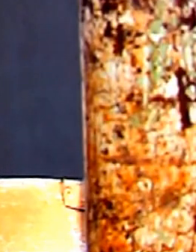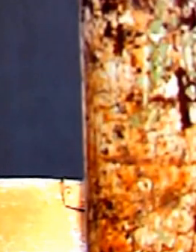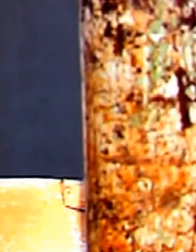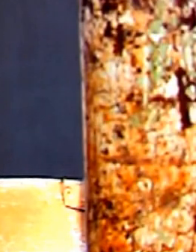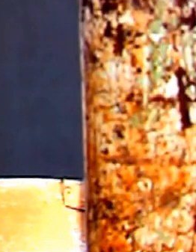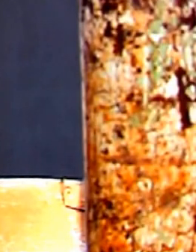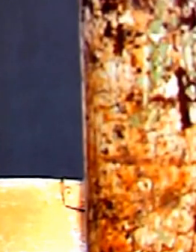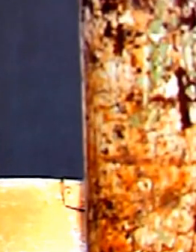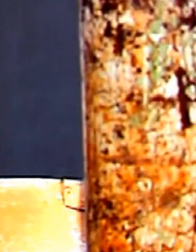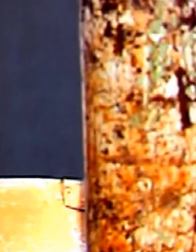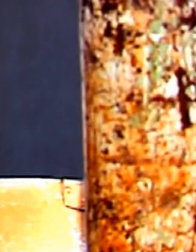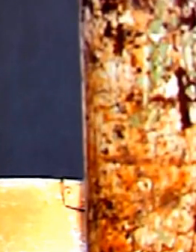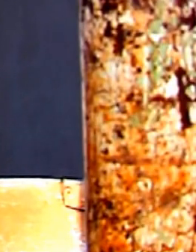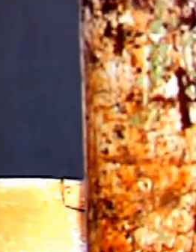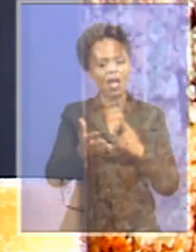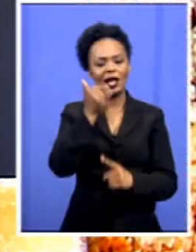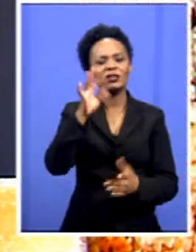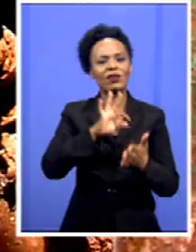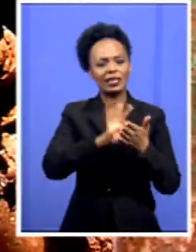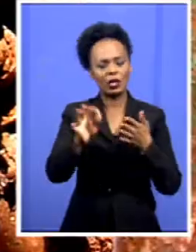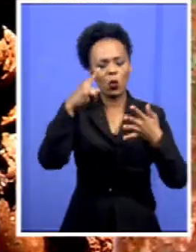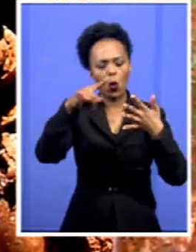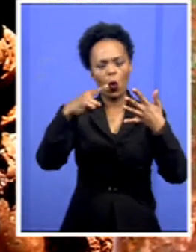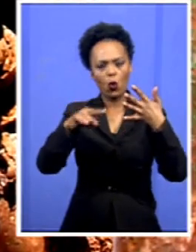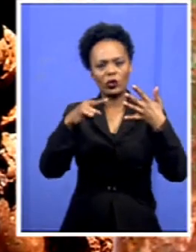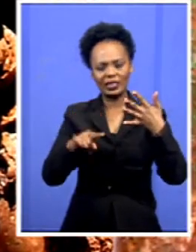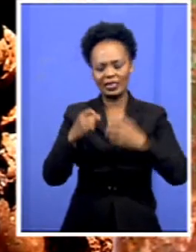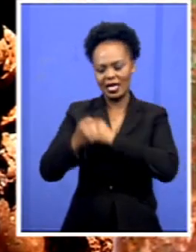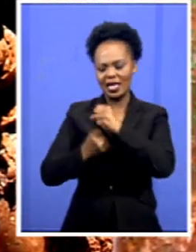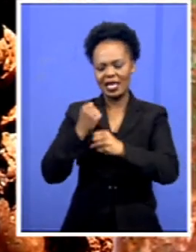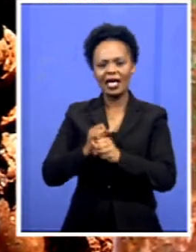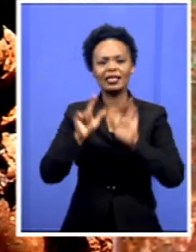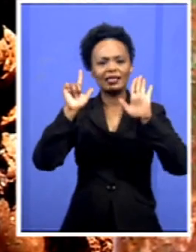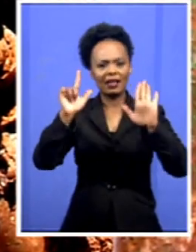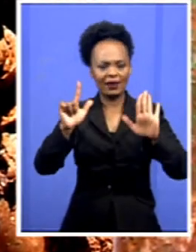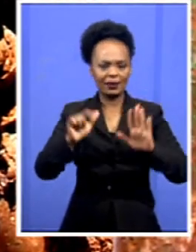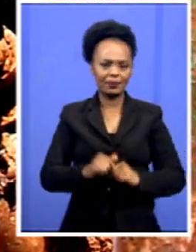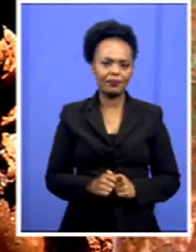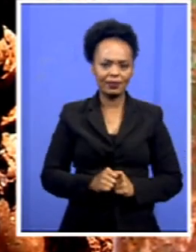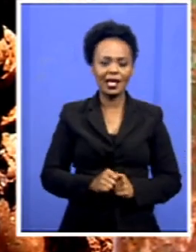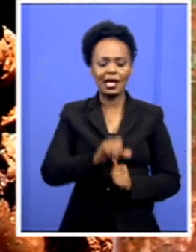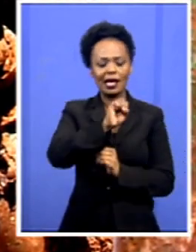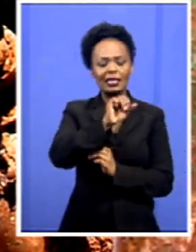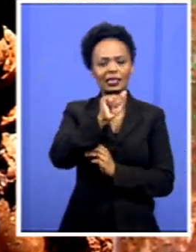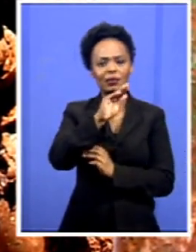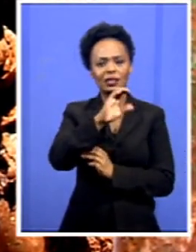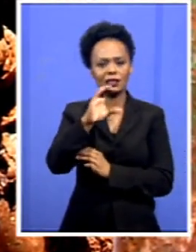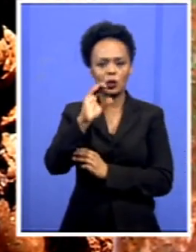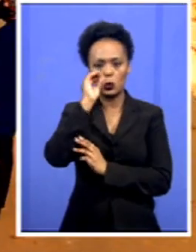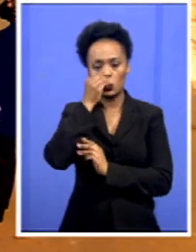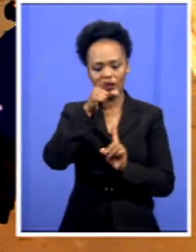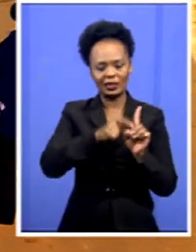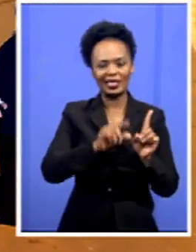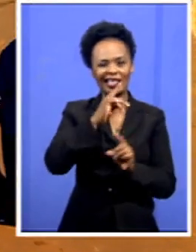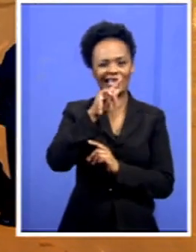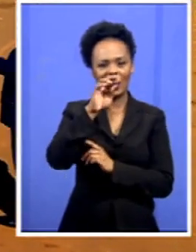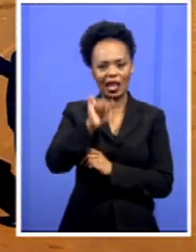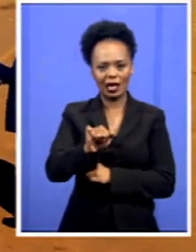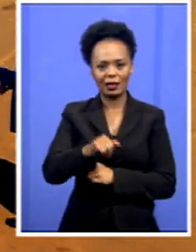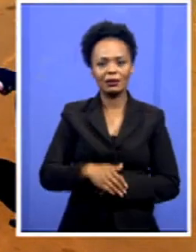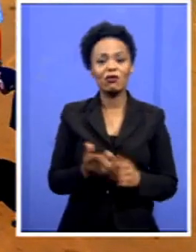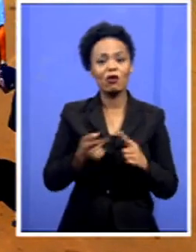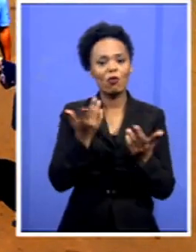municipality, it has achieved clean audits for 7 consecutive years. For SABC News, I am Hlela Mqhuqho